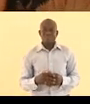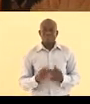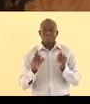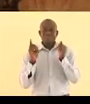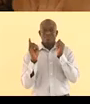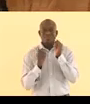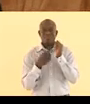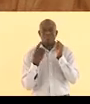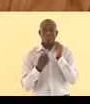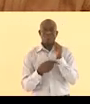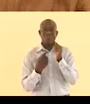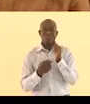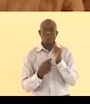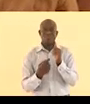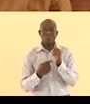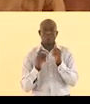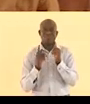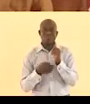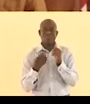Discipline.